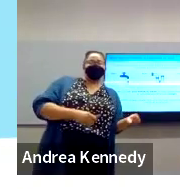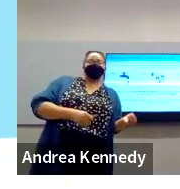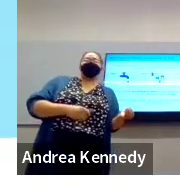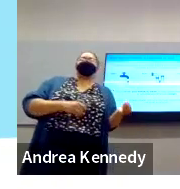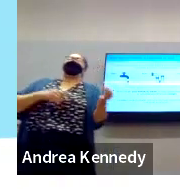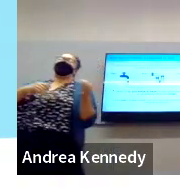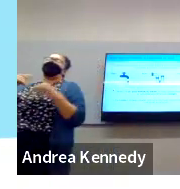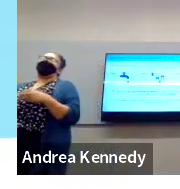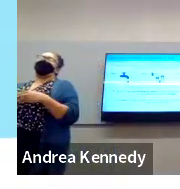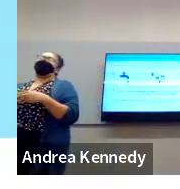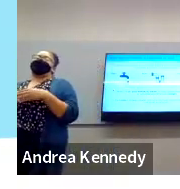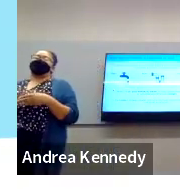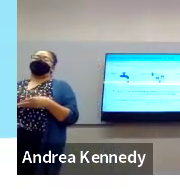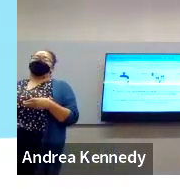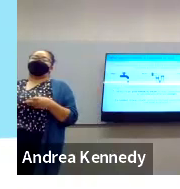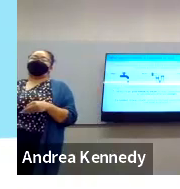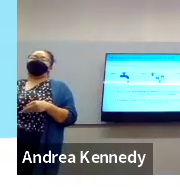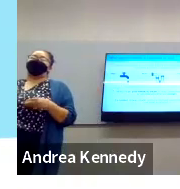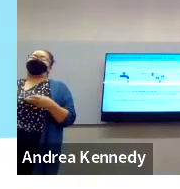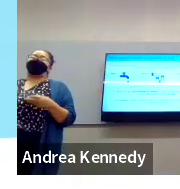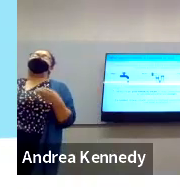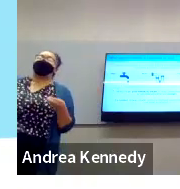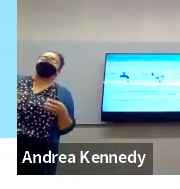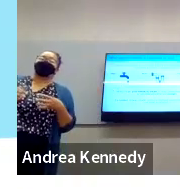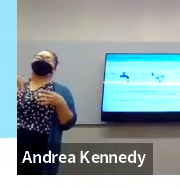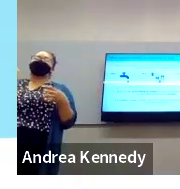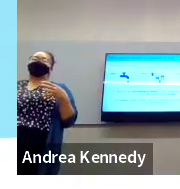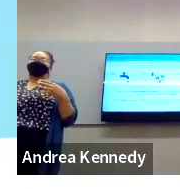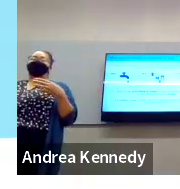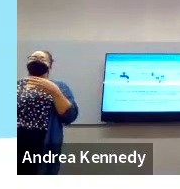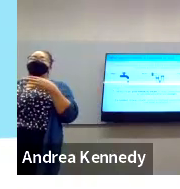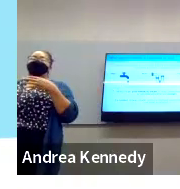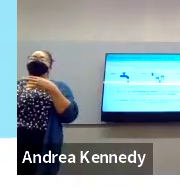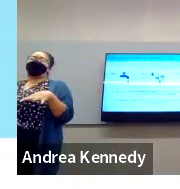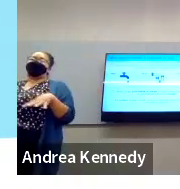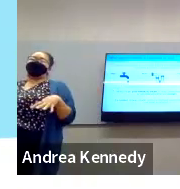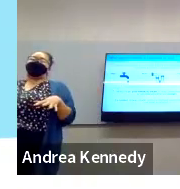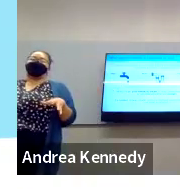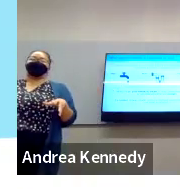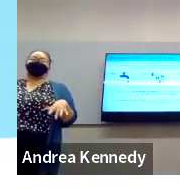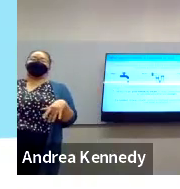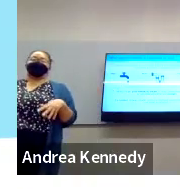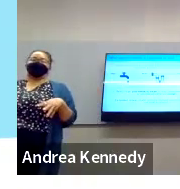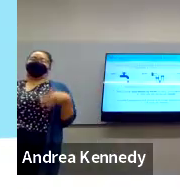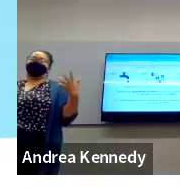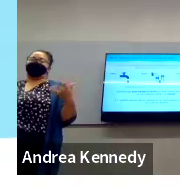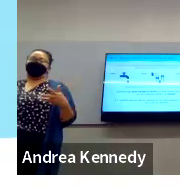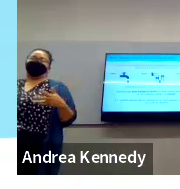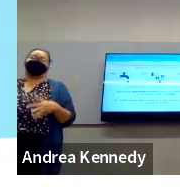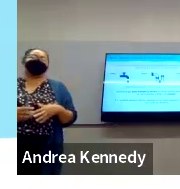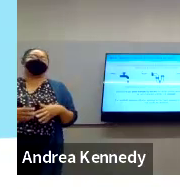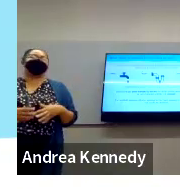by the tenant directly to the landlord or through a third-party billing service